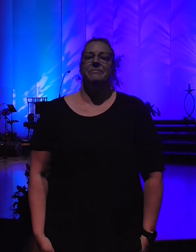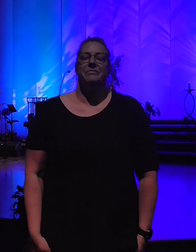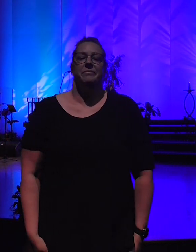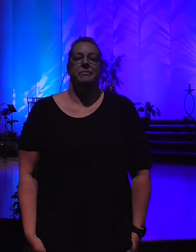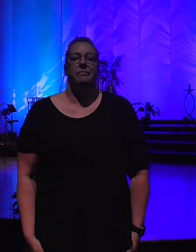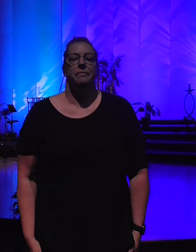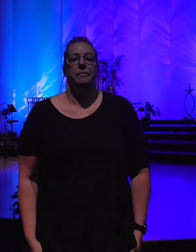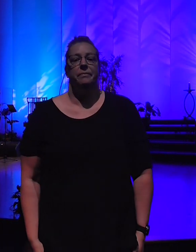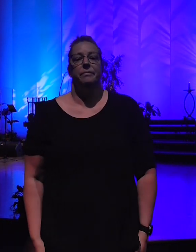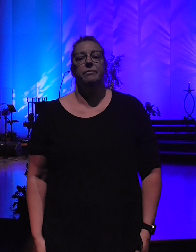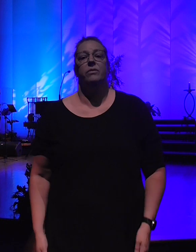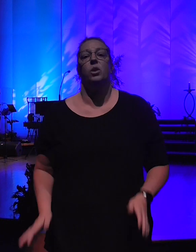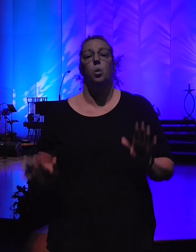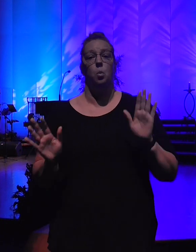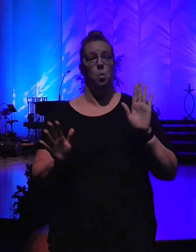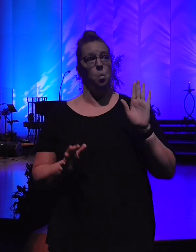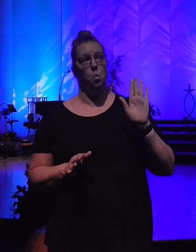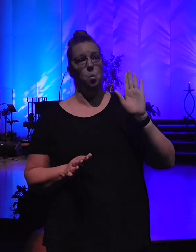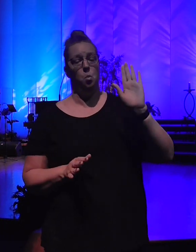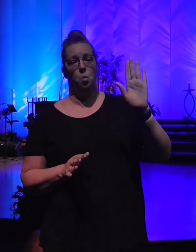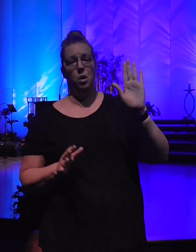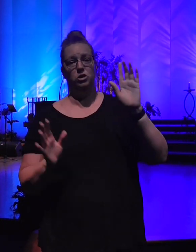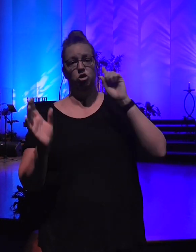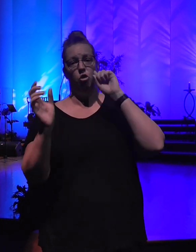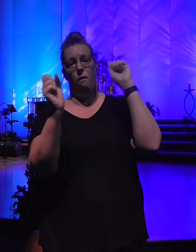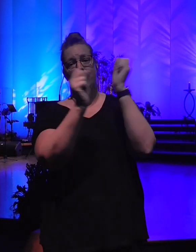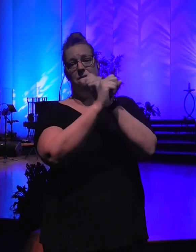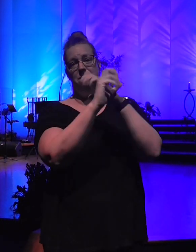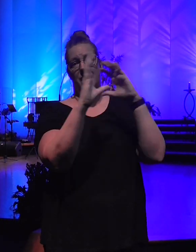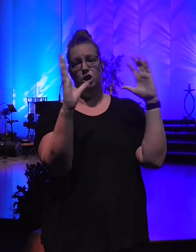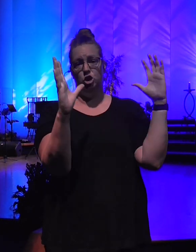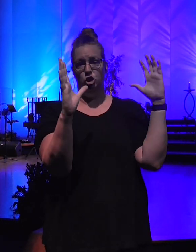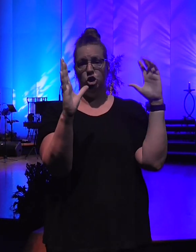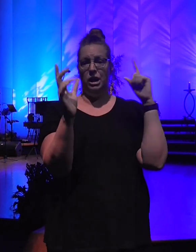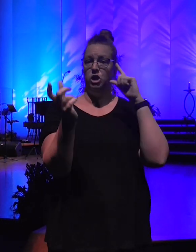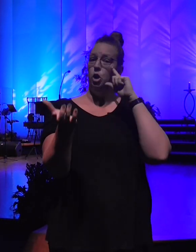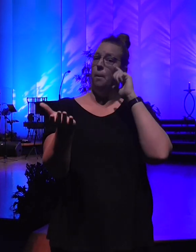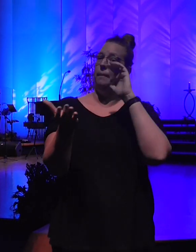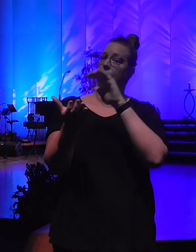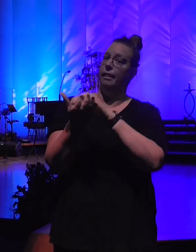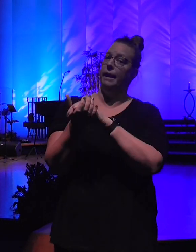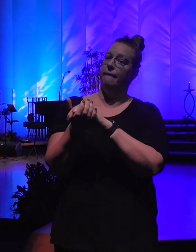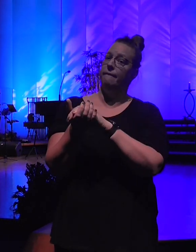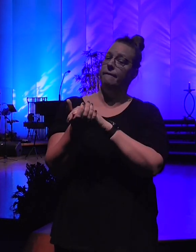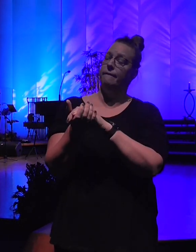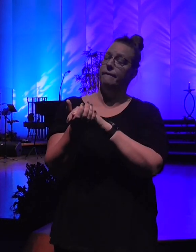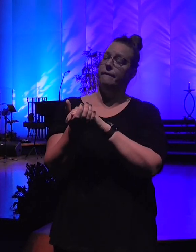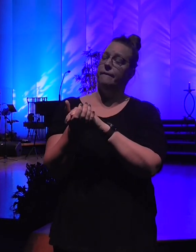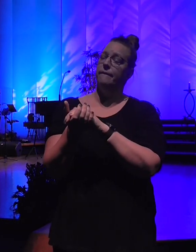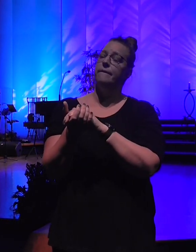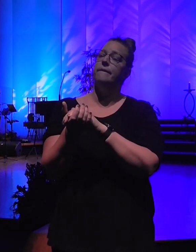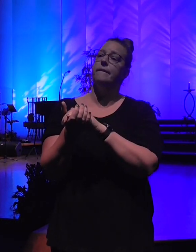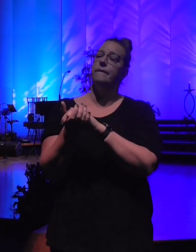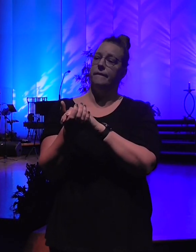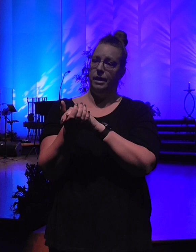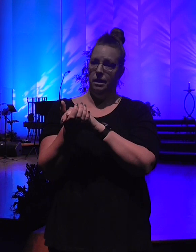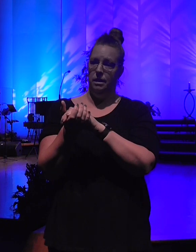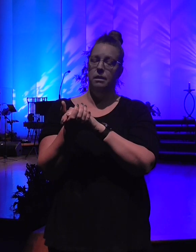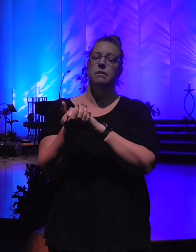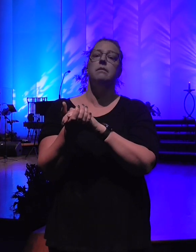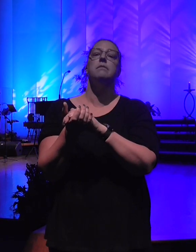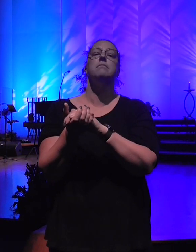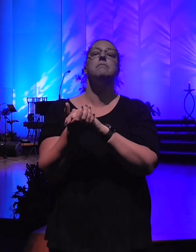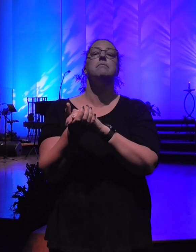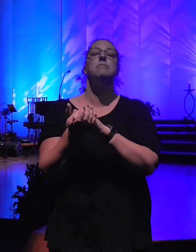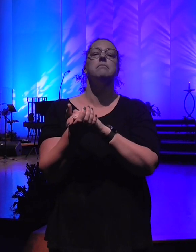What's your vision? Do you believe that you are